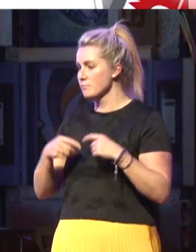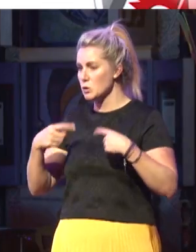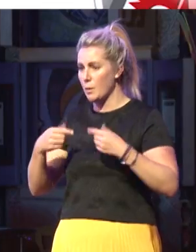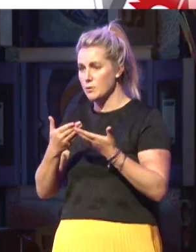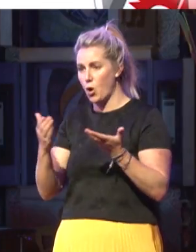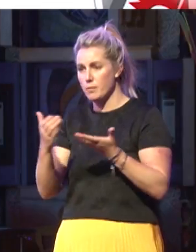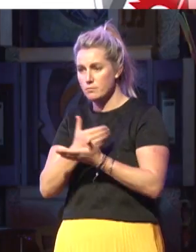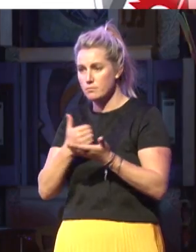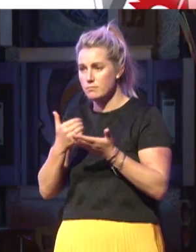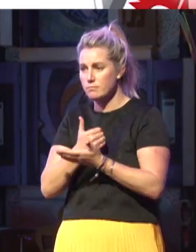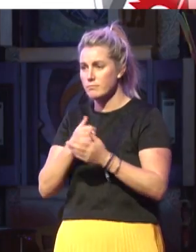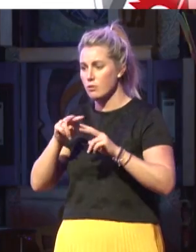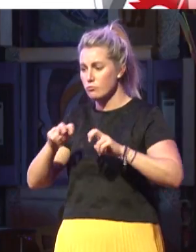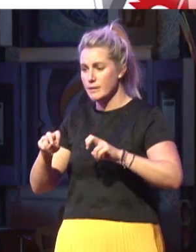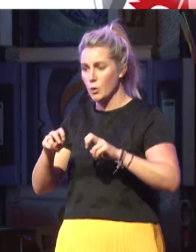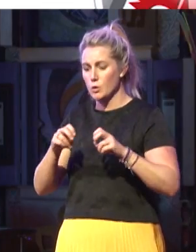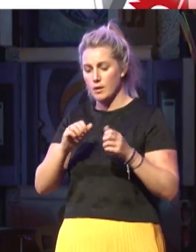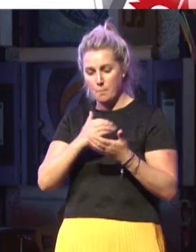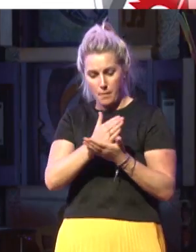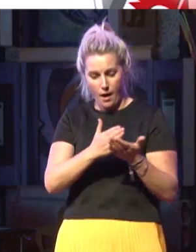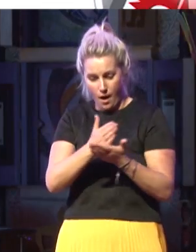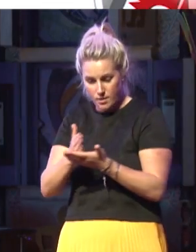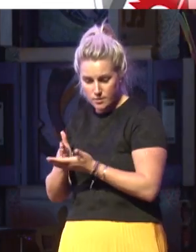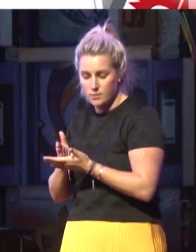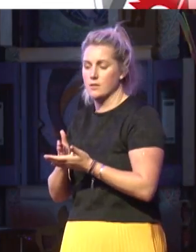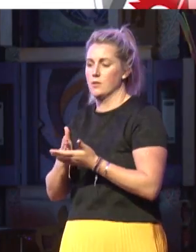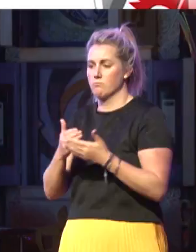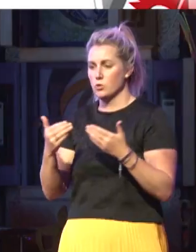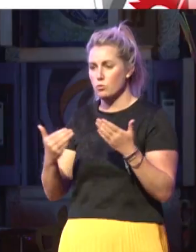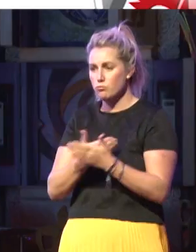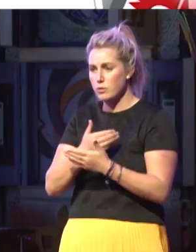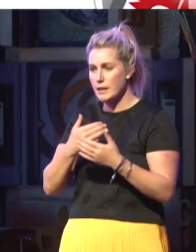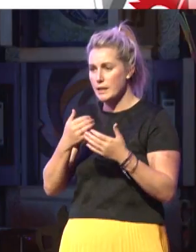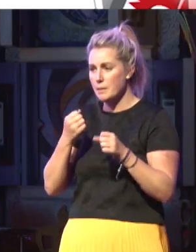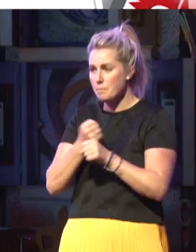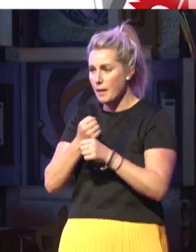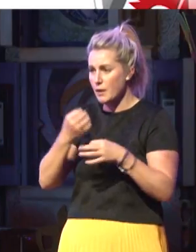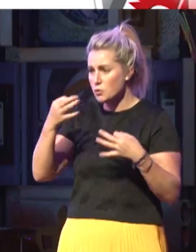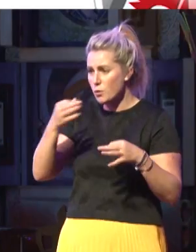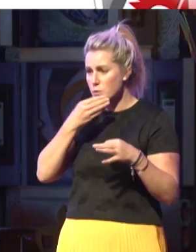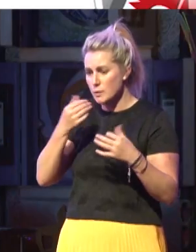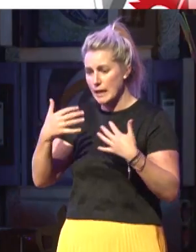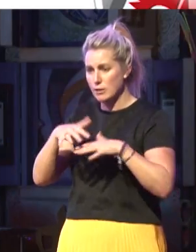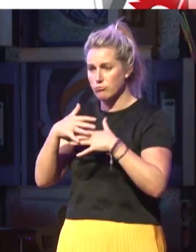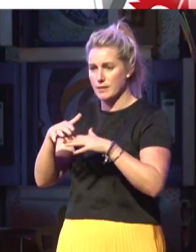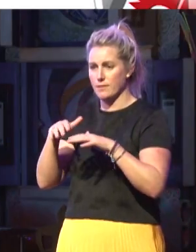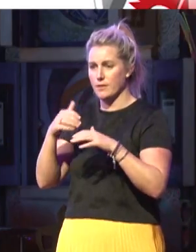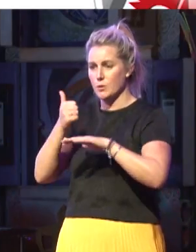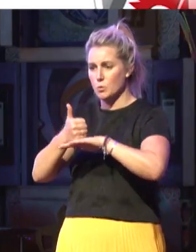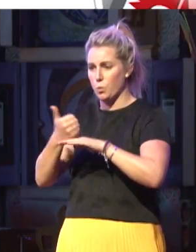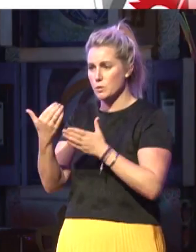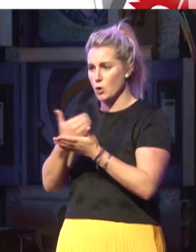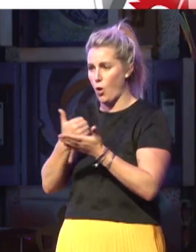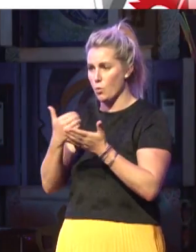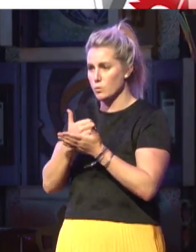source software components to reproduce documents using interactive source code.